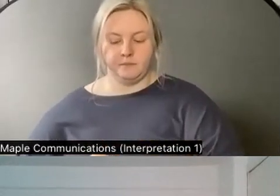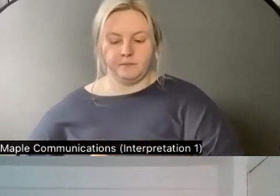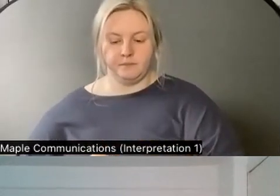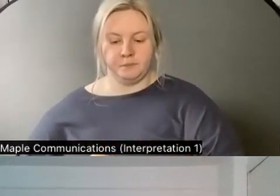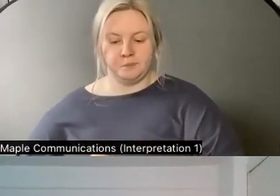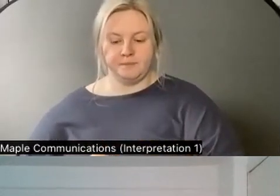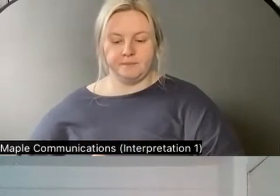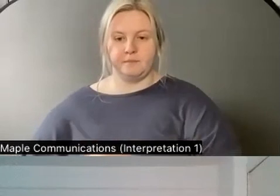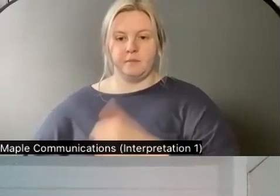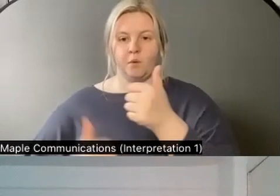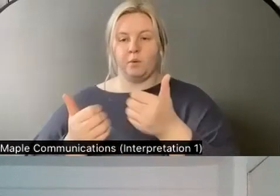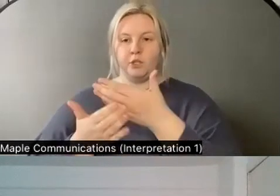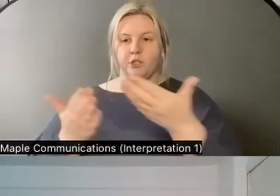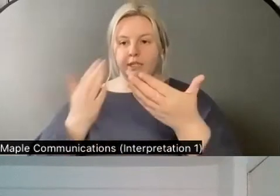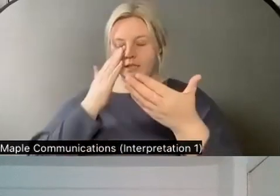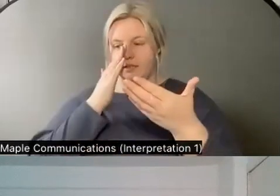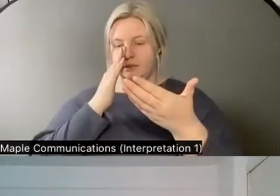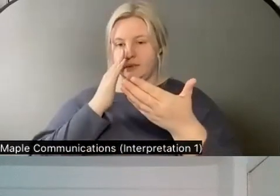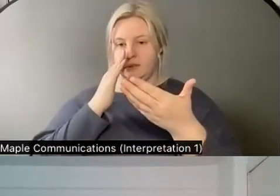to which topics.